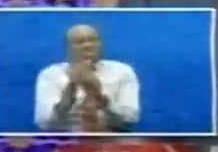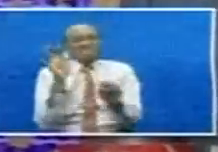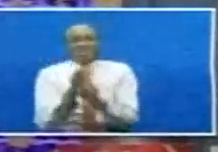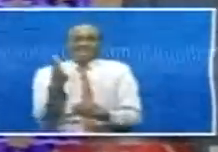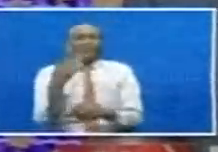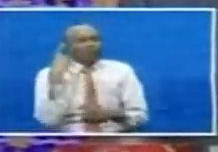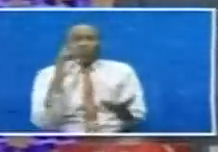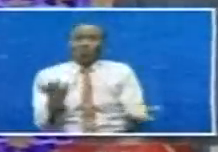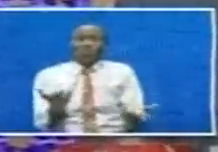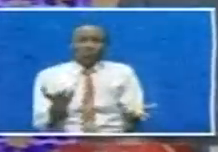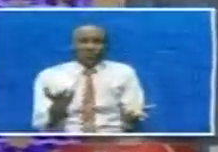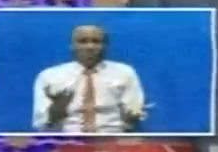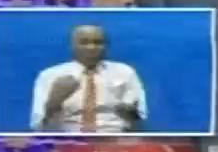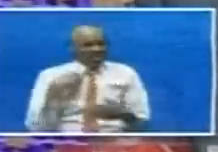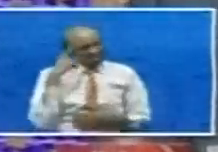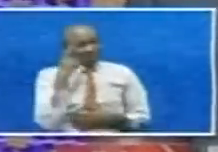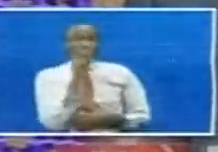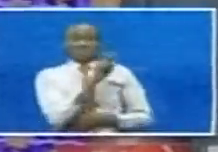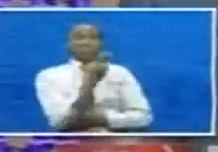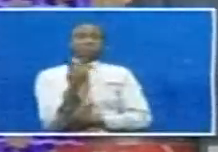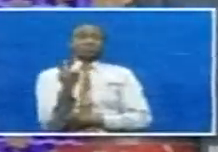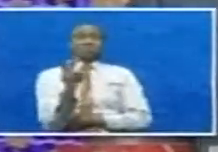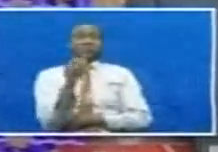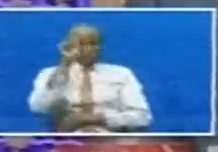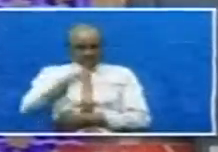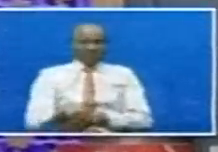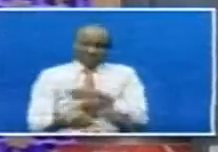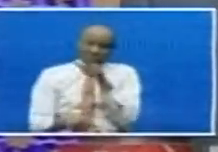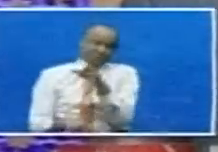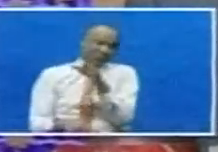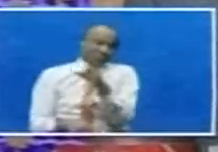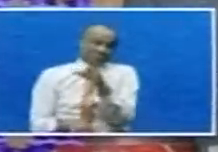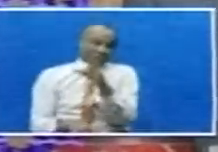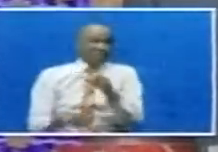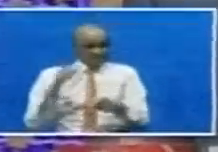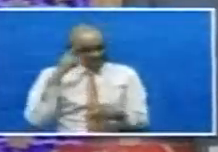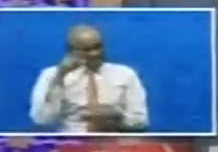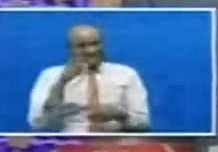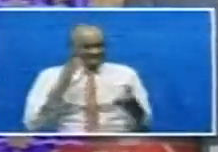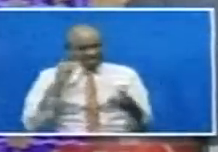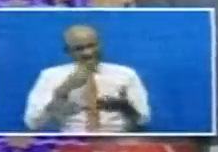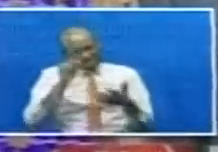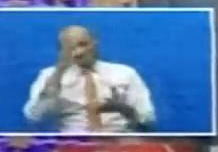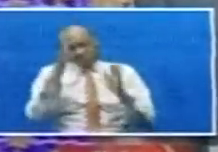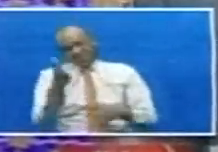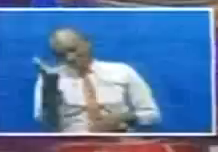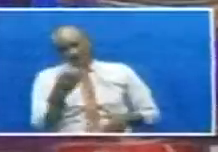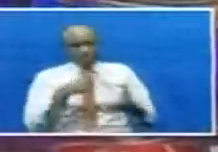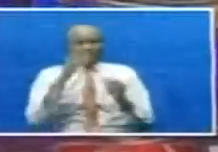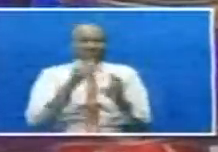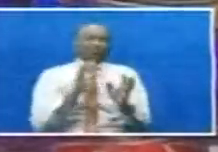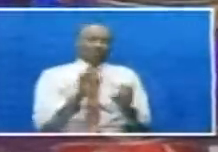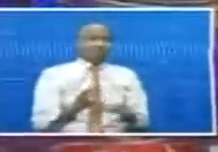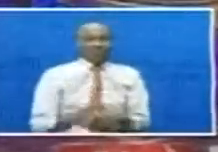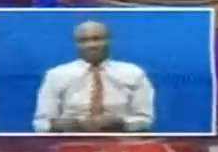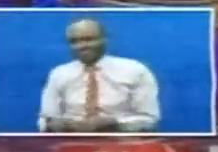then you can look at them and say, yes, probably we don't have the right person or we have the right person. But KK, the president cut them